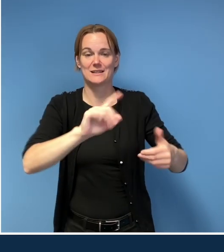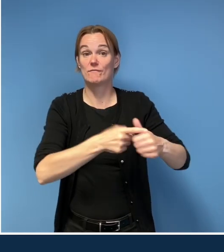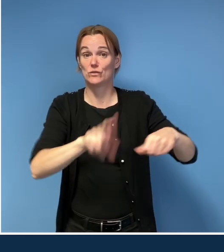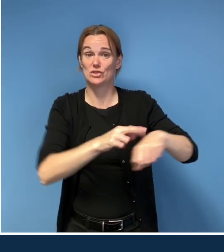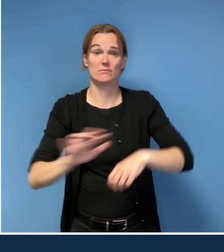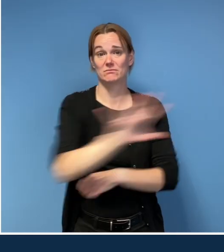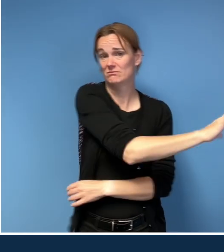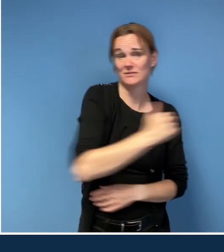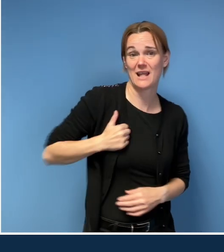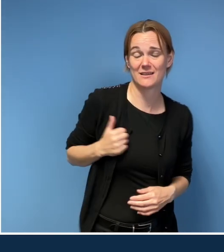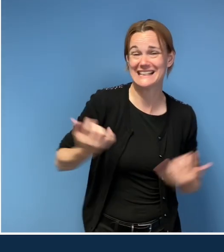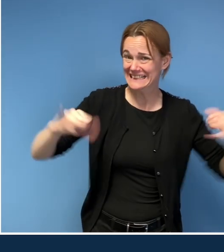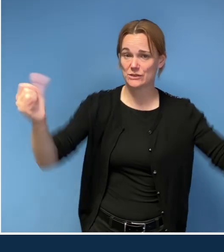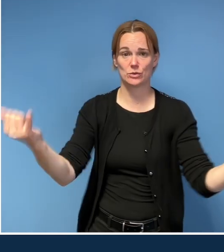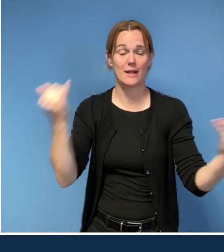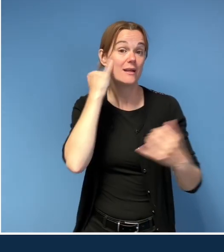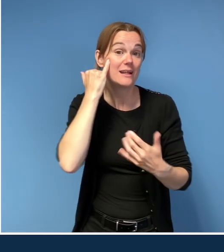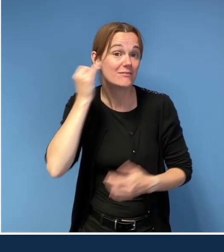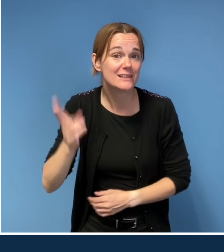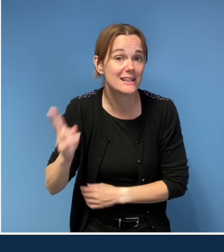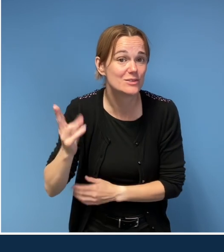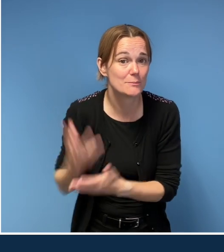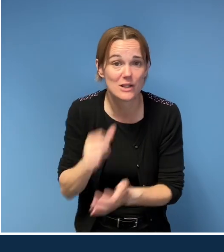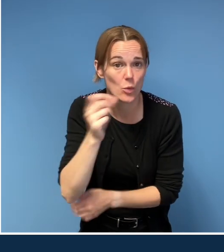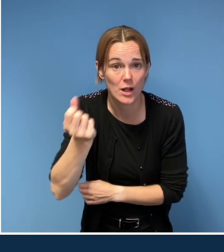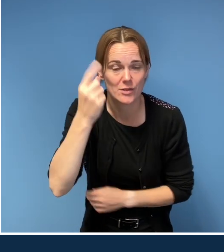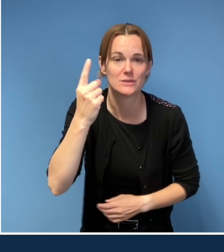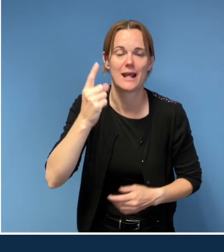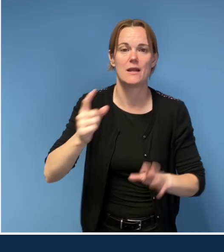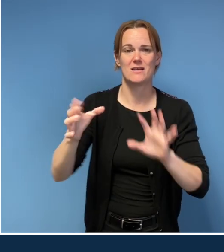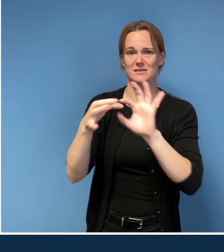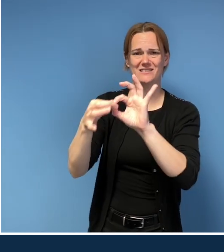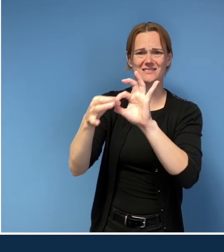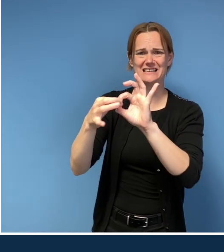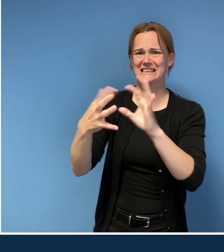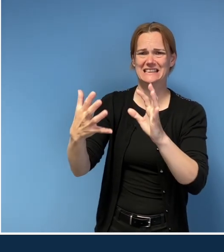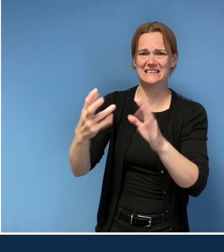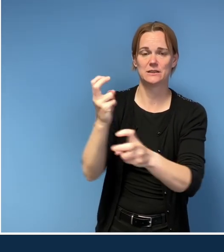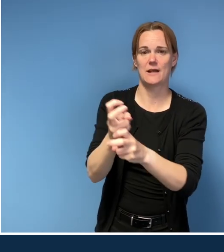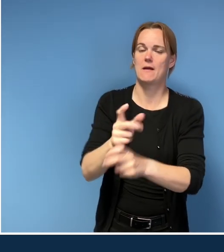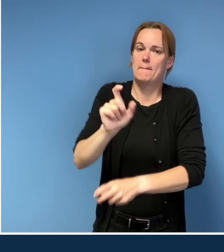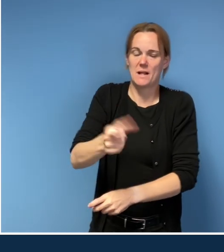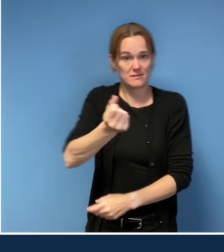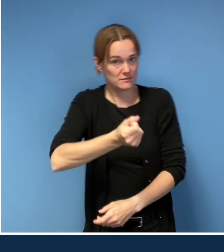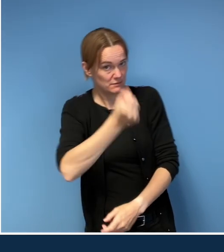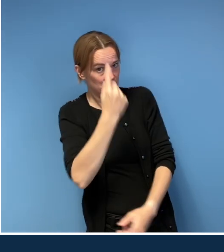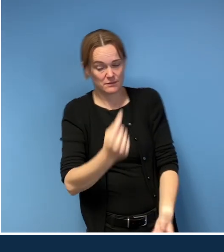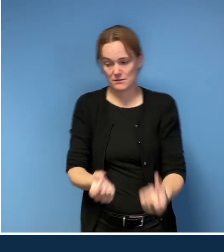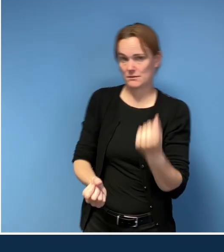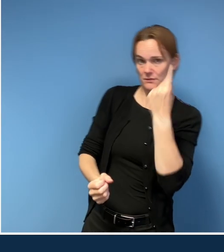Canada. If you don't understand the history, then building relationships is going to be really difficult, because there has to be a mutual understanding of